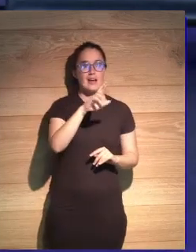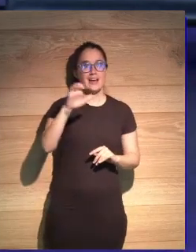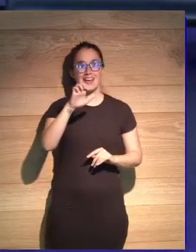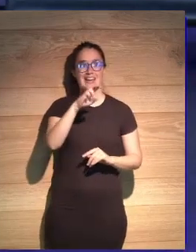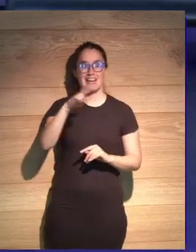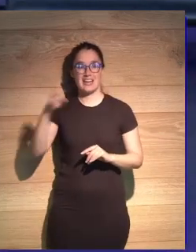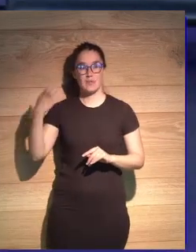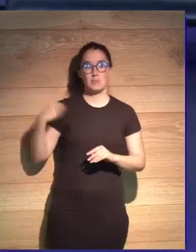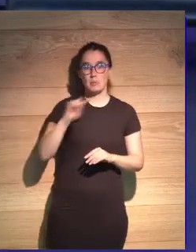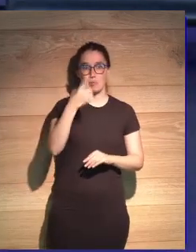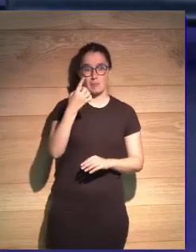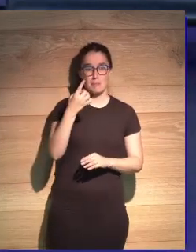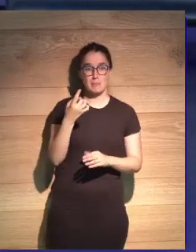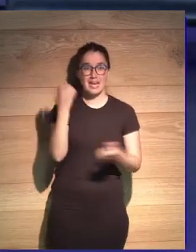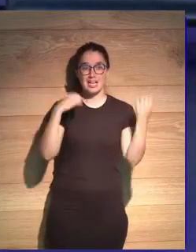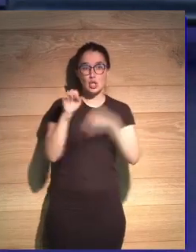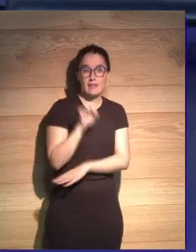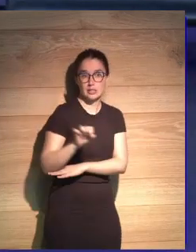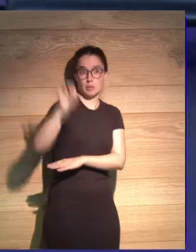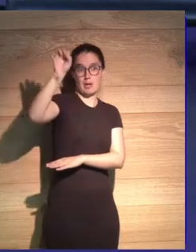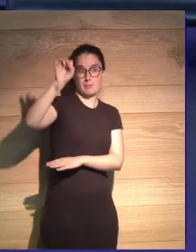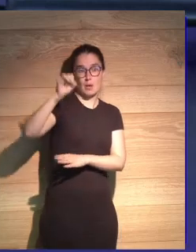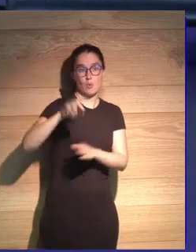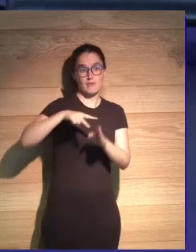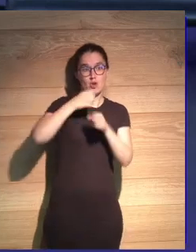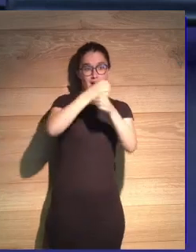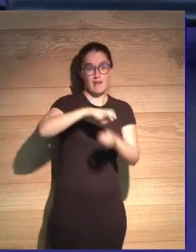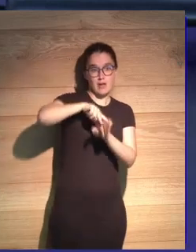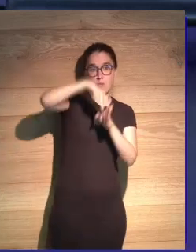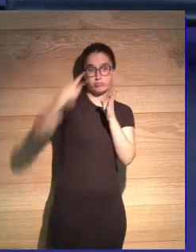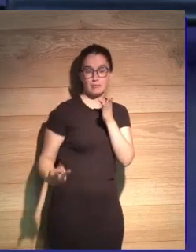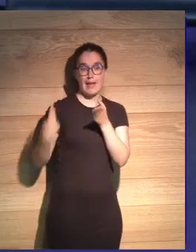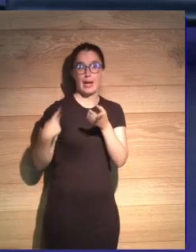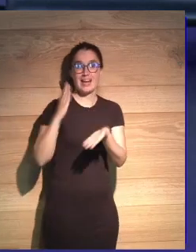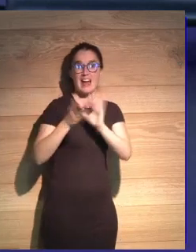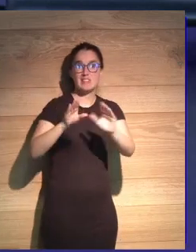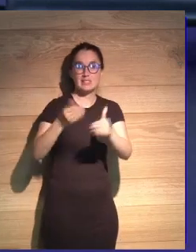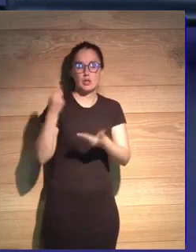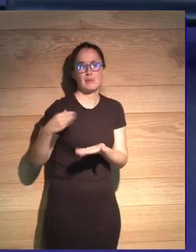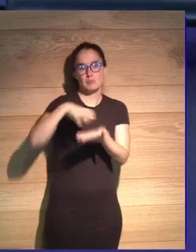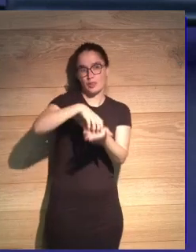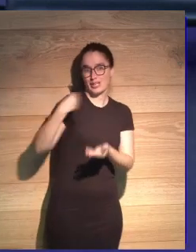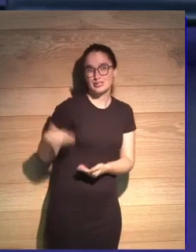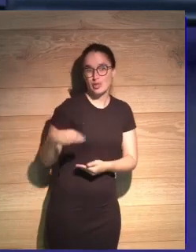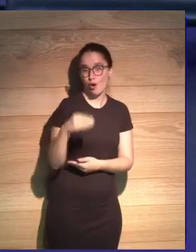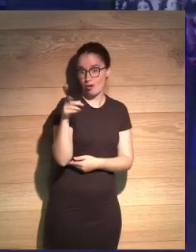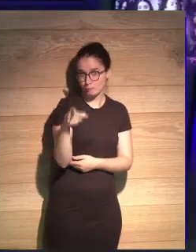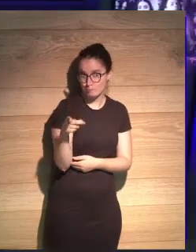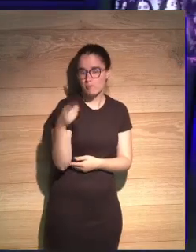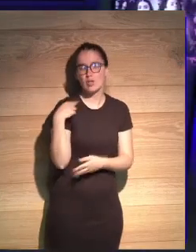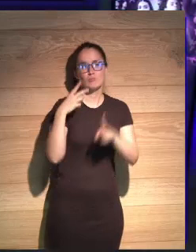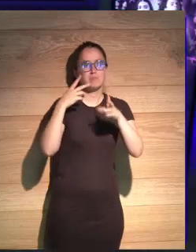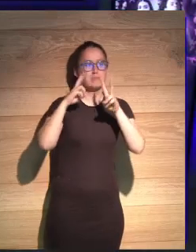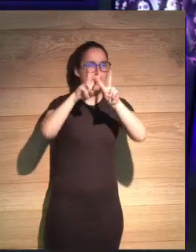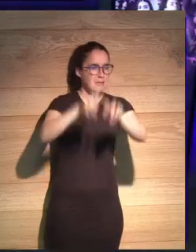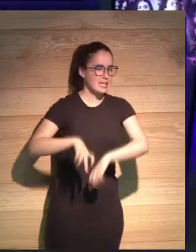If you think of Christopher Reeve, where when he had his accident riding on horseback, he went to get some rehabilitation in this